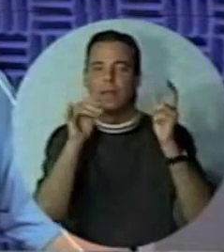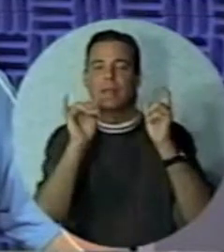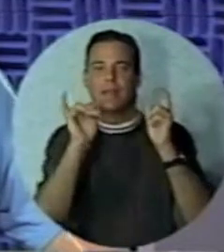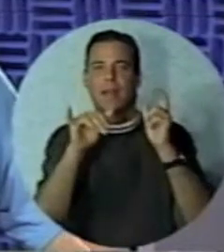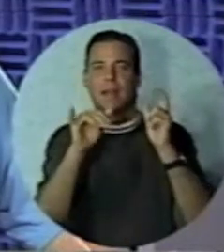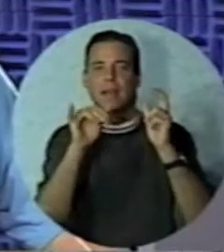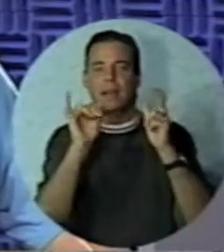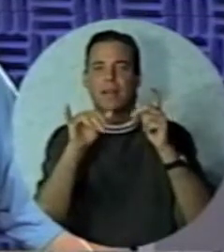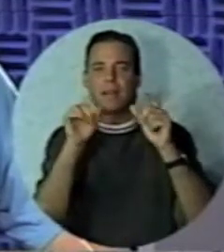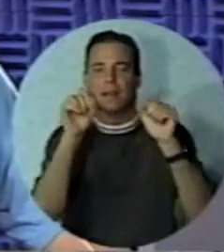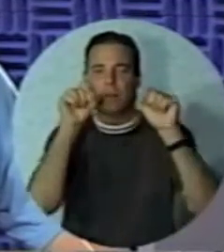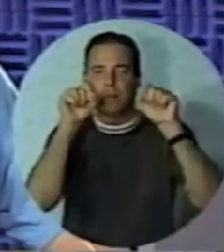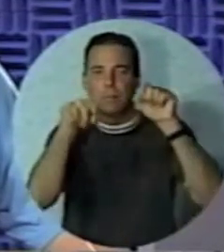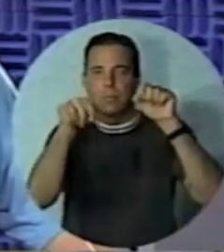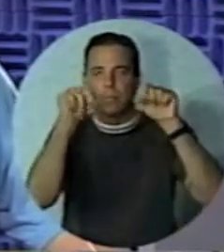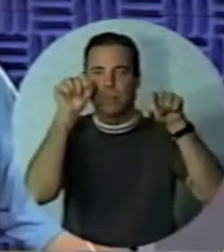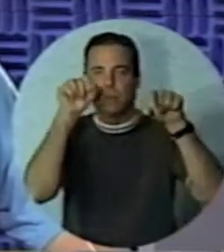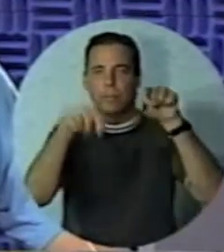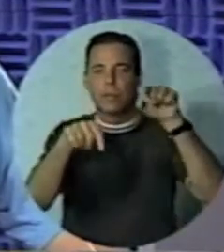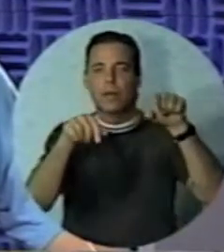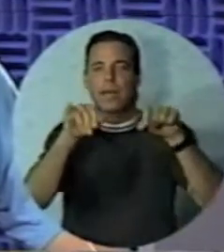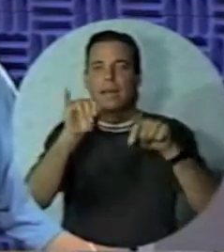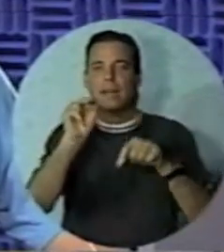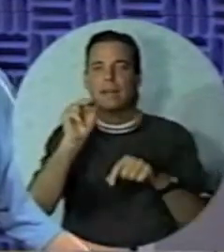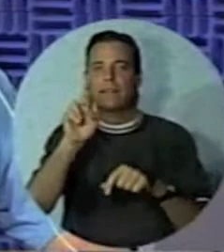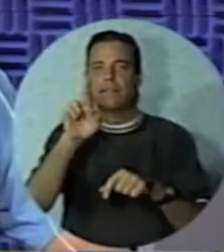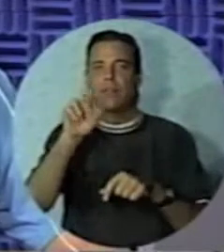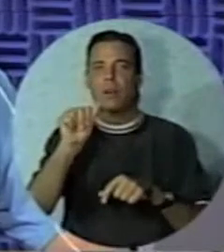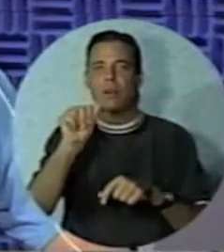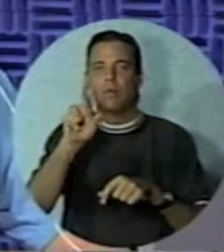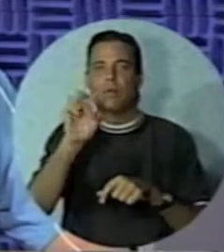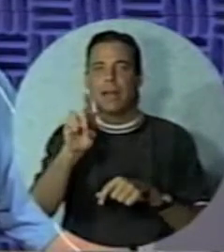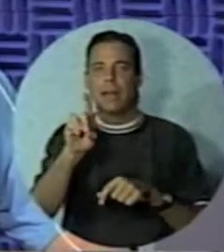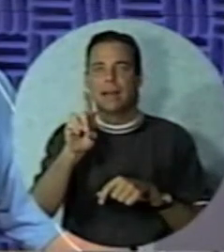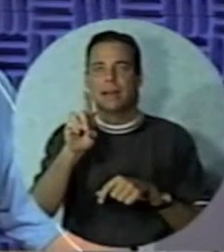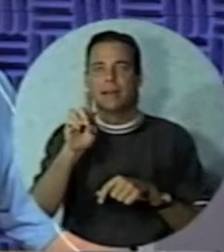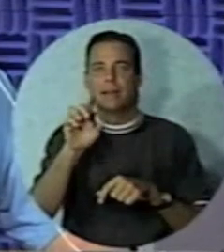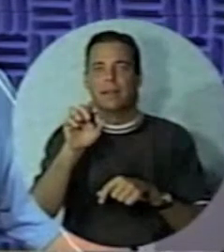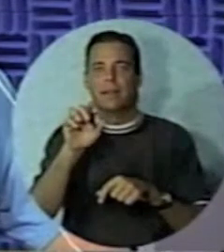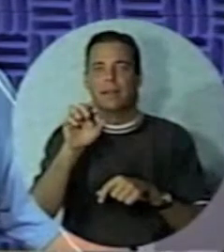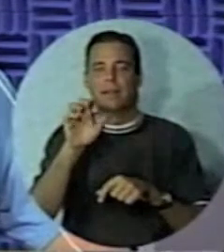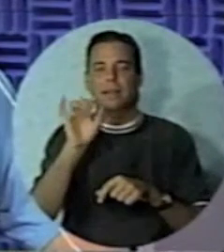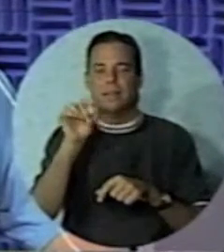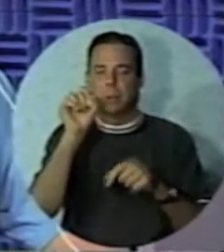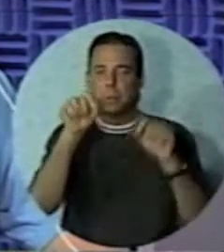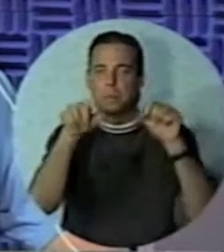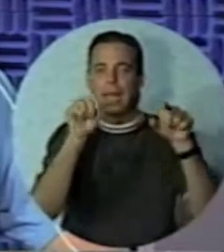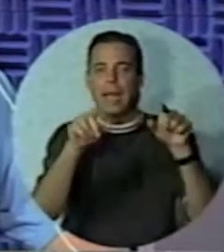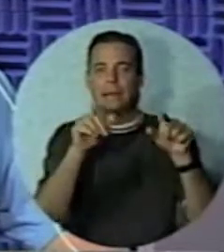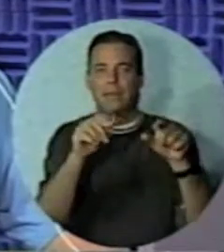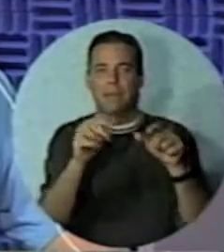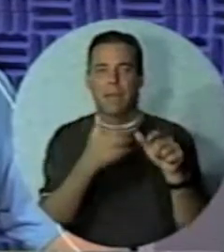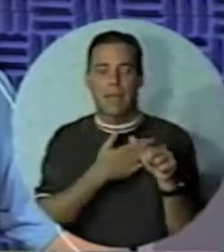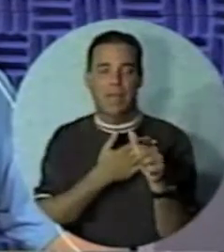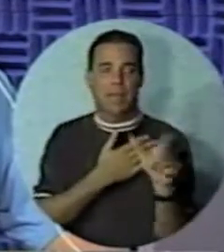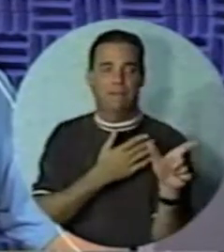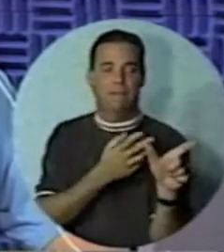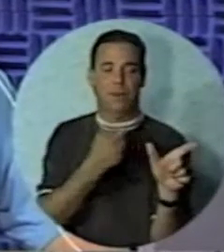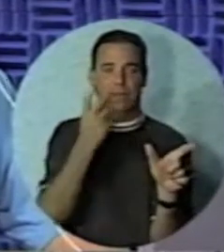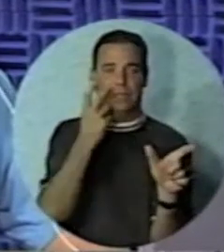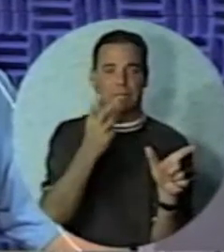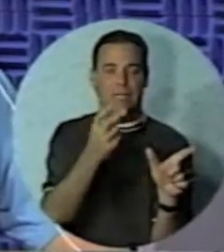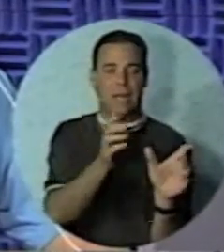infrared signals. It's picked up by a receiver that I have over here to my left, and basically it